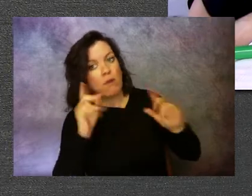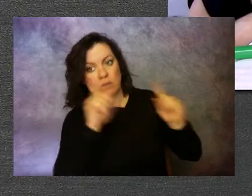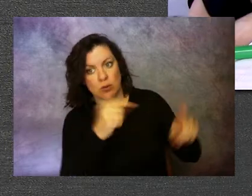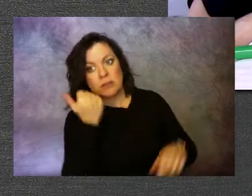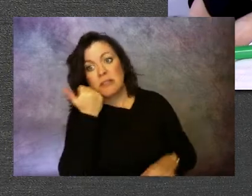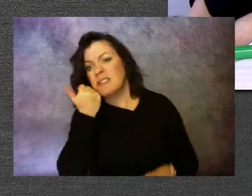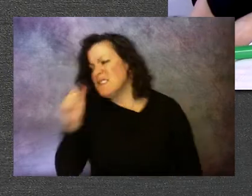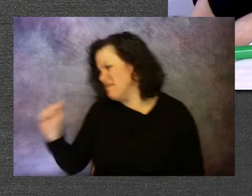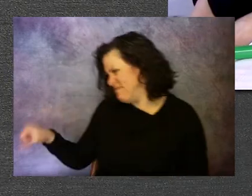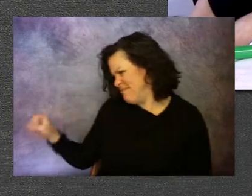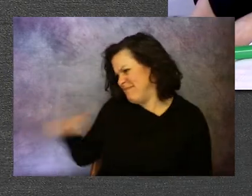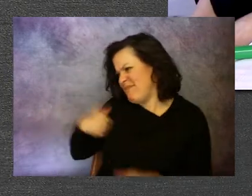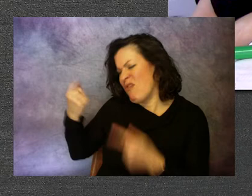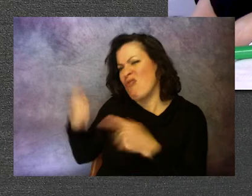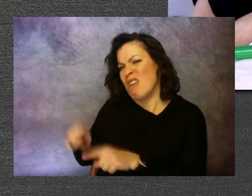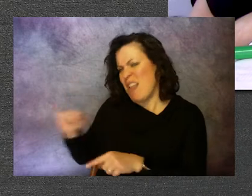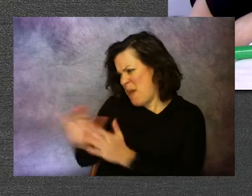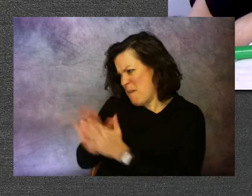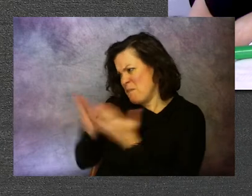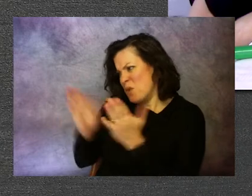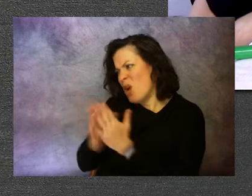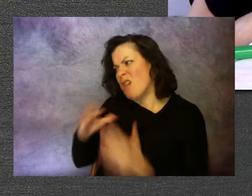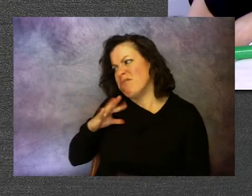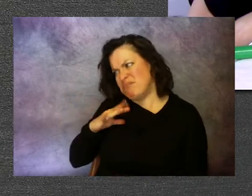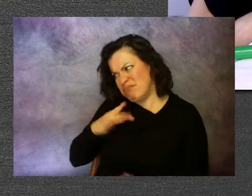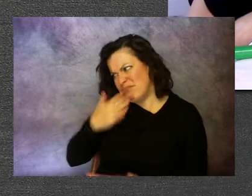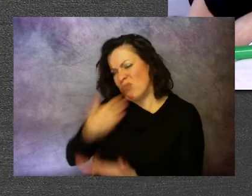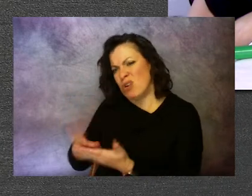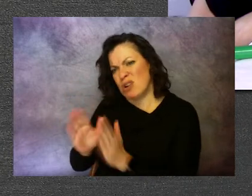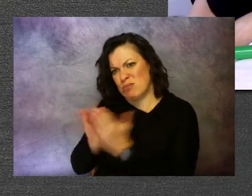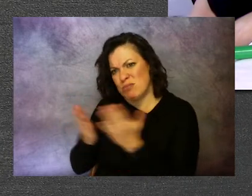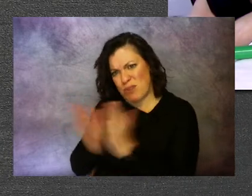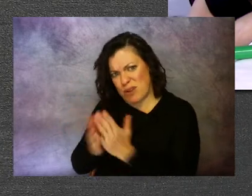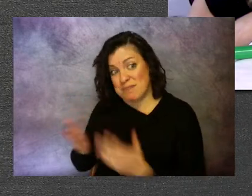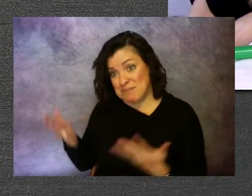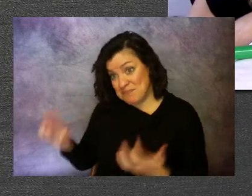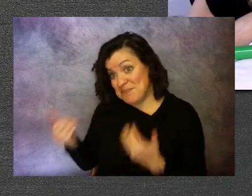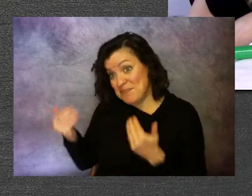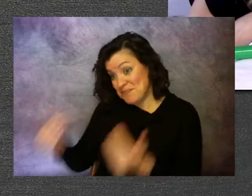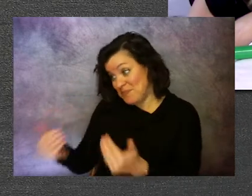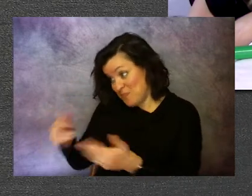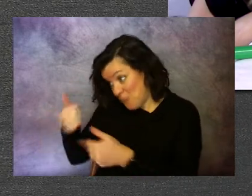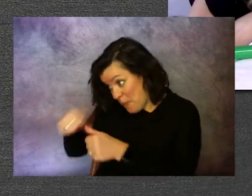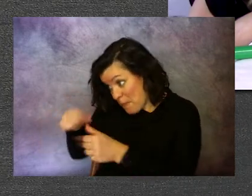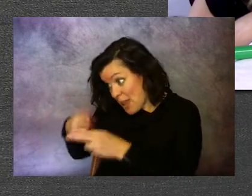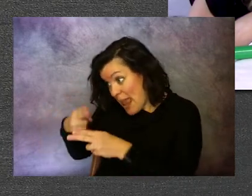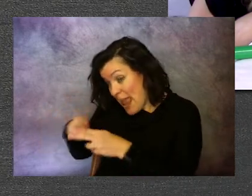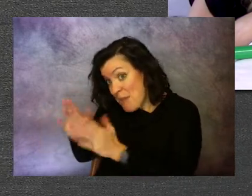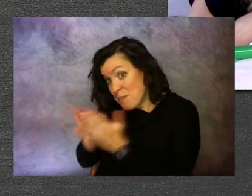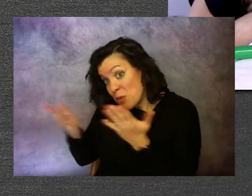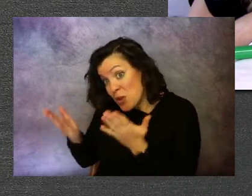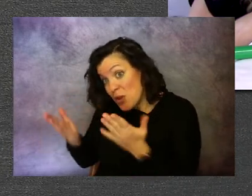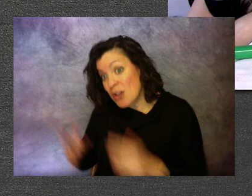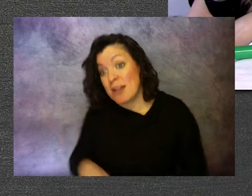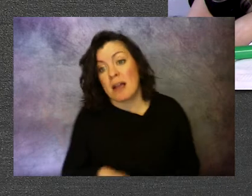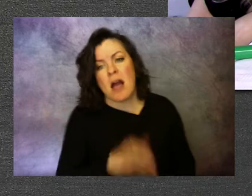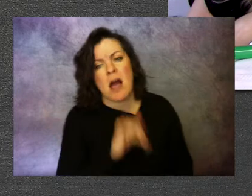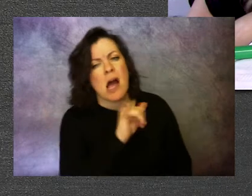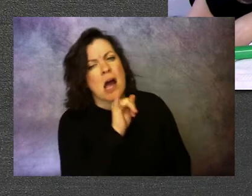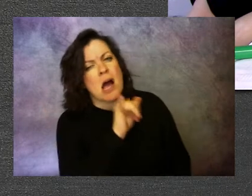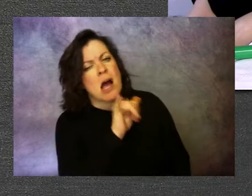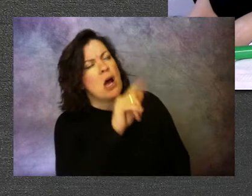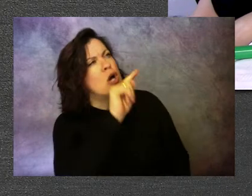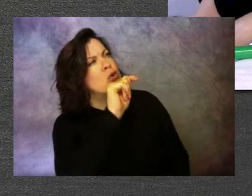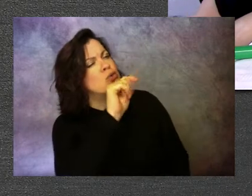was the book I was thinking we could read today. Do you remember the name of it, Rexy? Oh, it was called Tooth